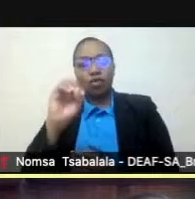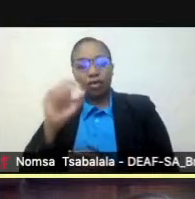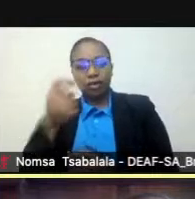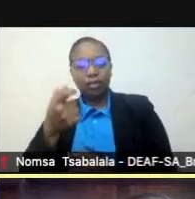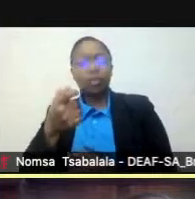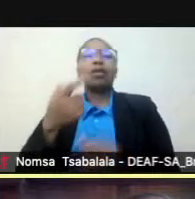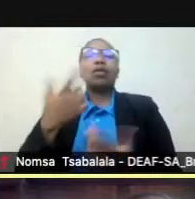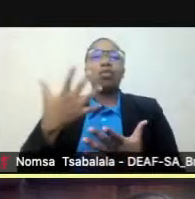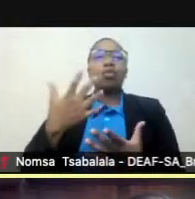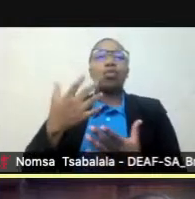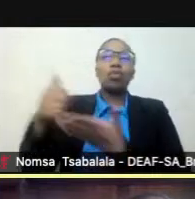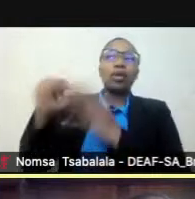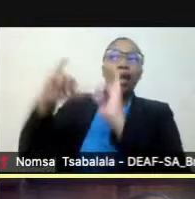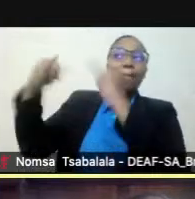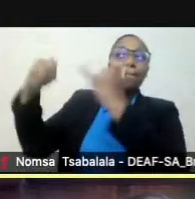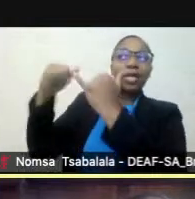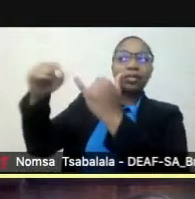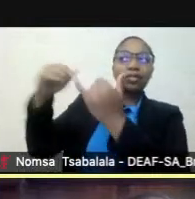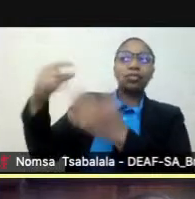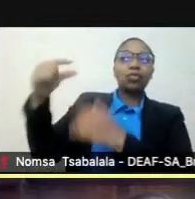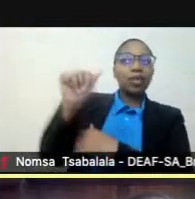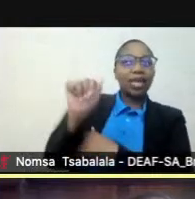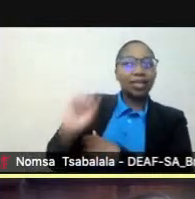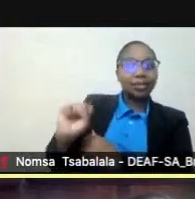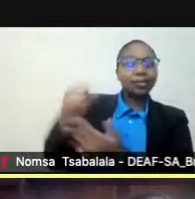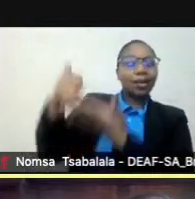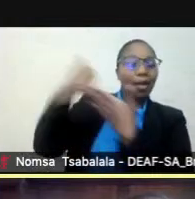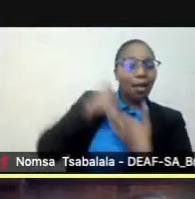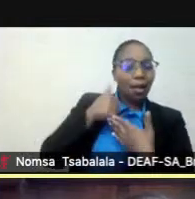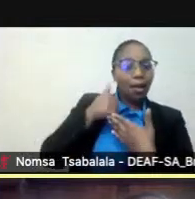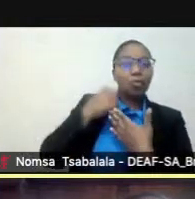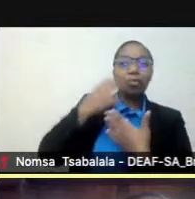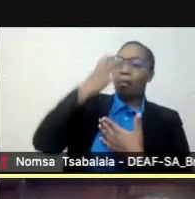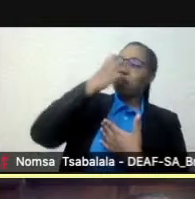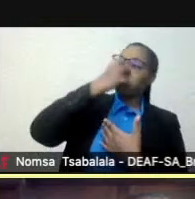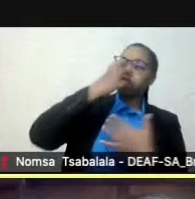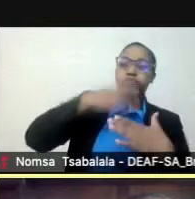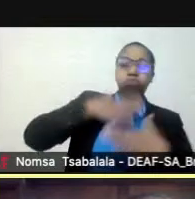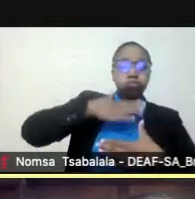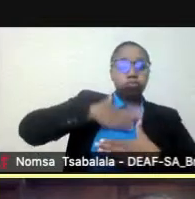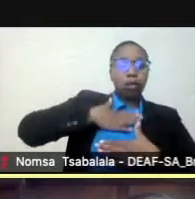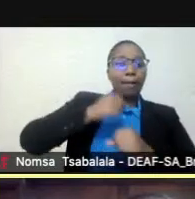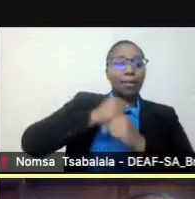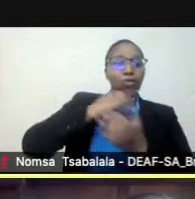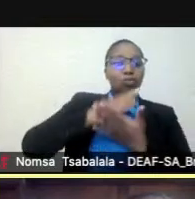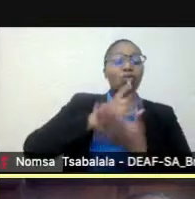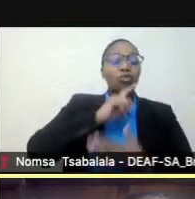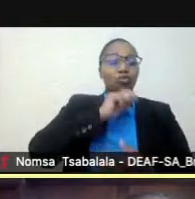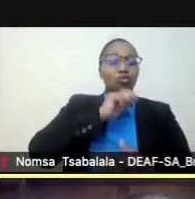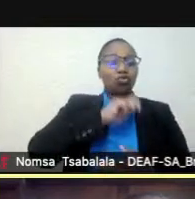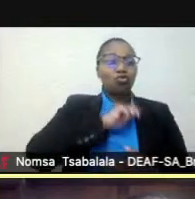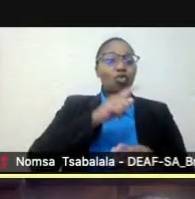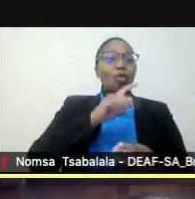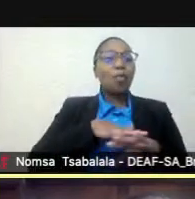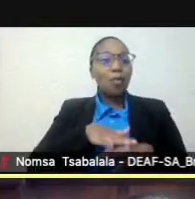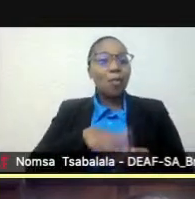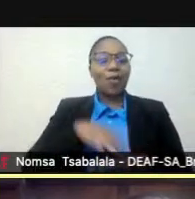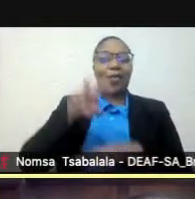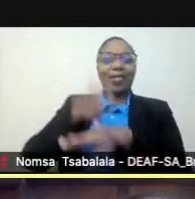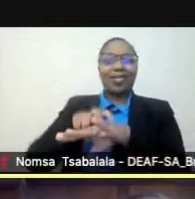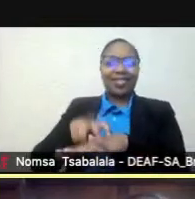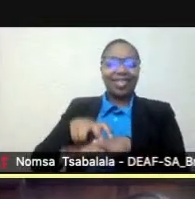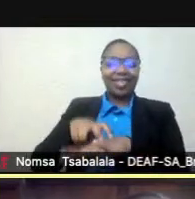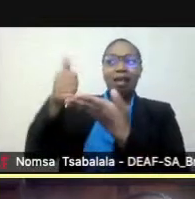oxygen security and that PPE is adequate. As the pressures and the demand rises, these